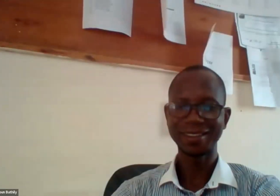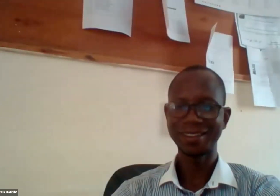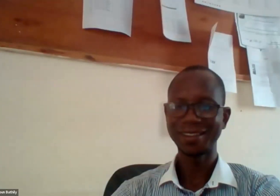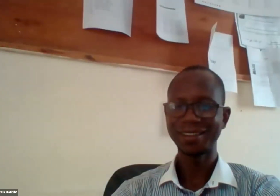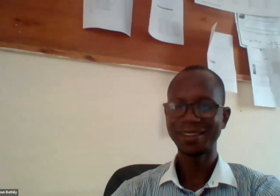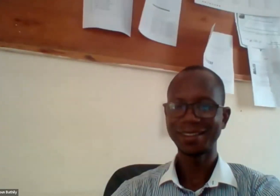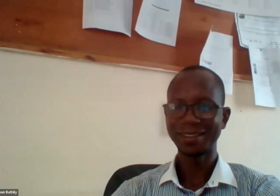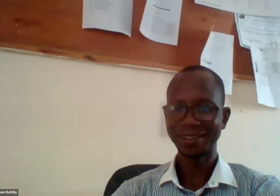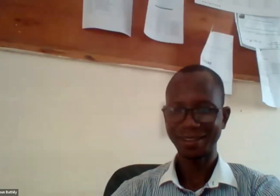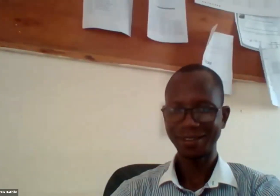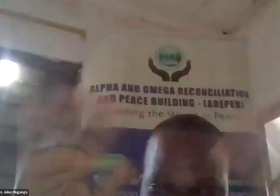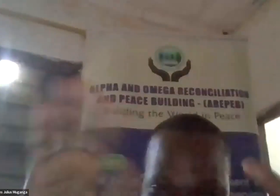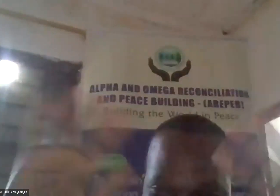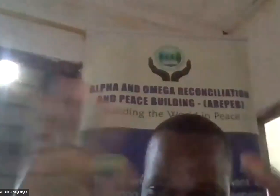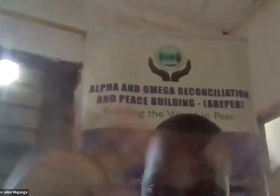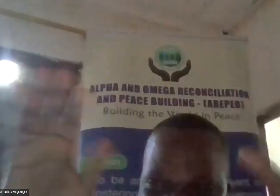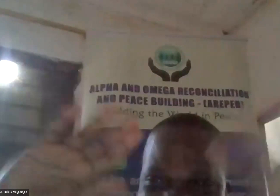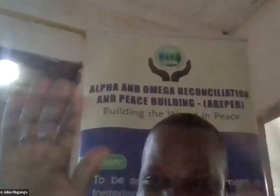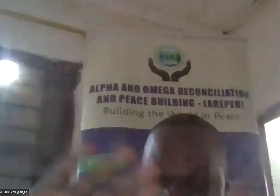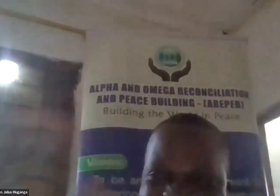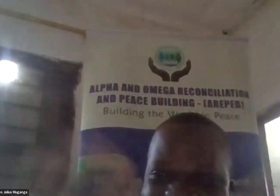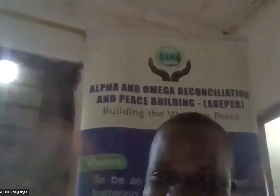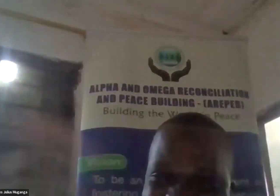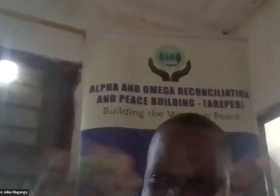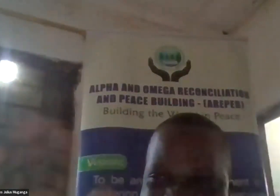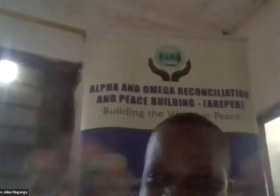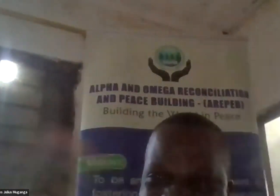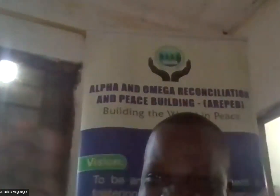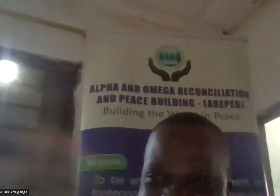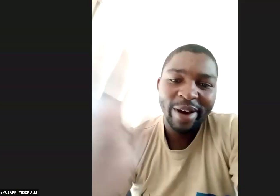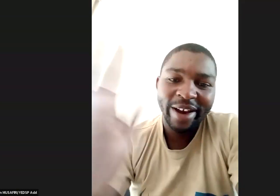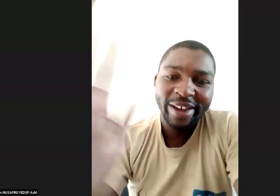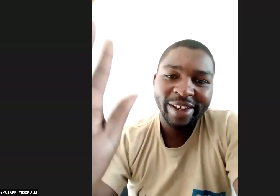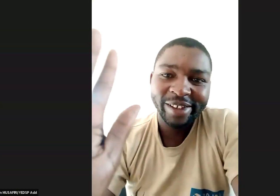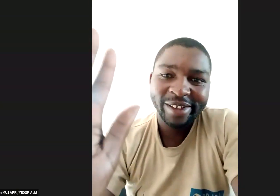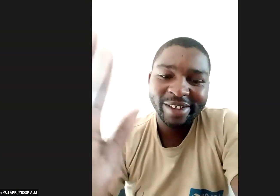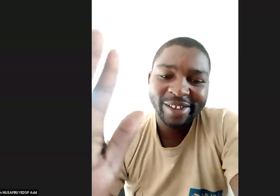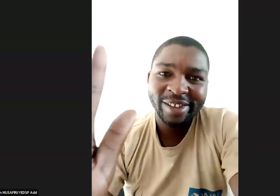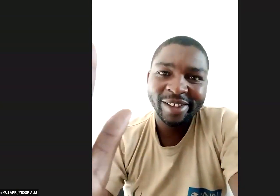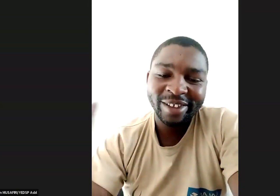Bye. Thank you. Bye bye. Bye bye. Bye bye. Thank you. Thank you.